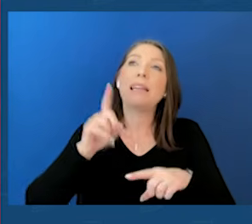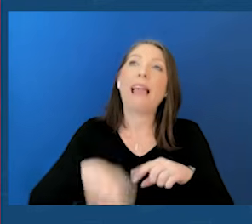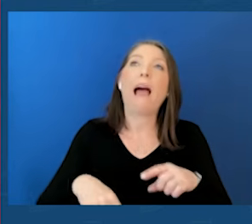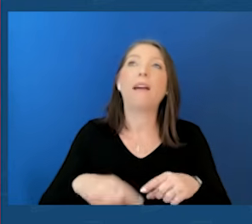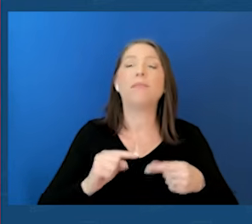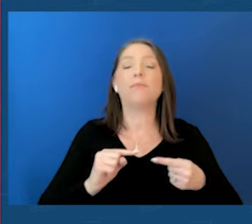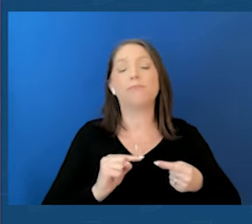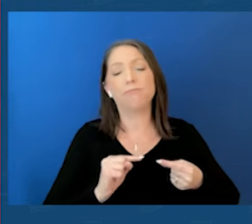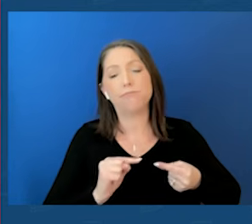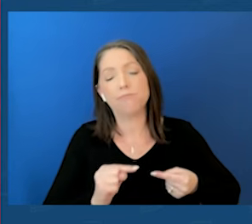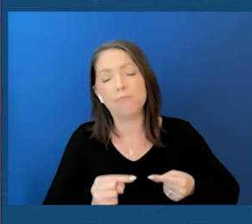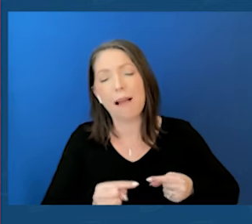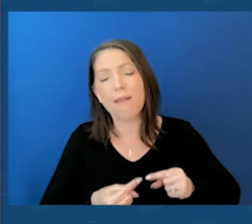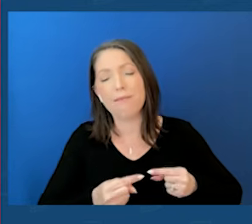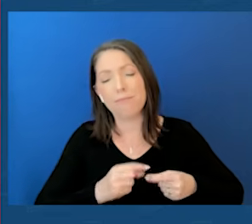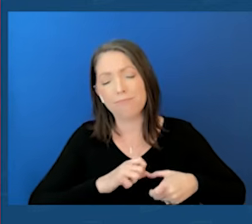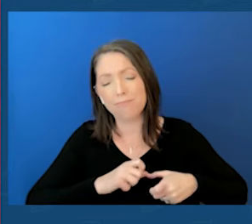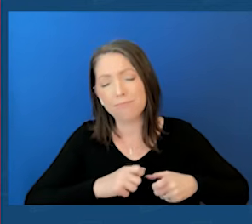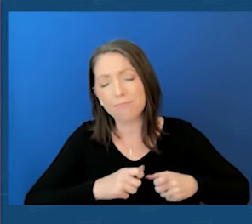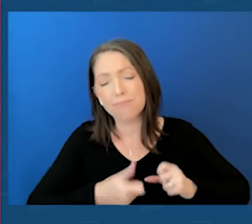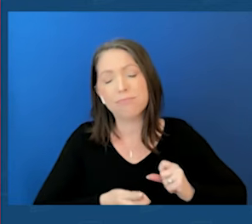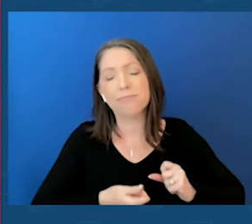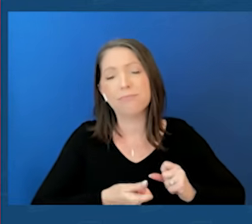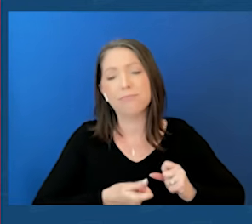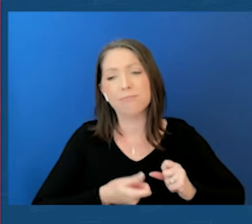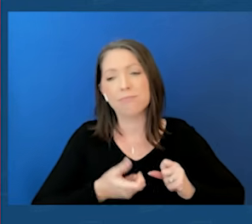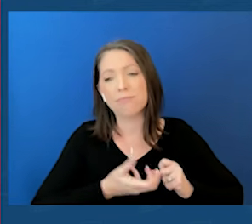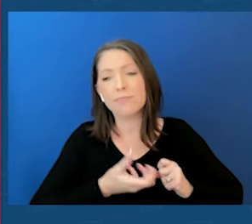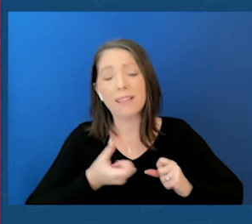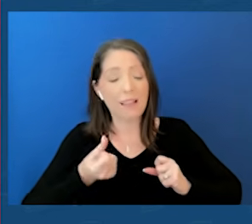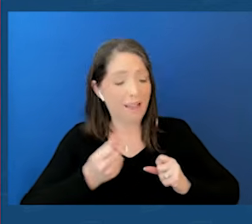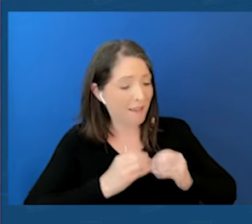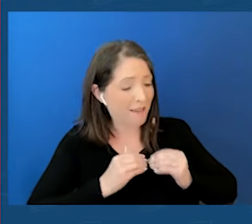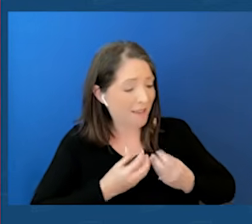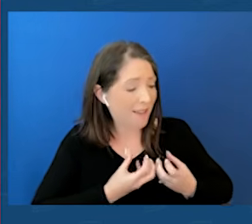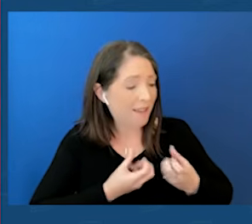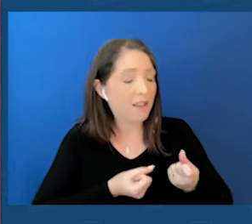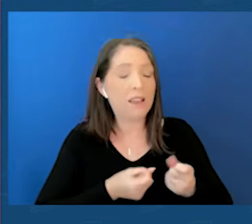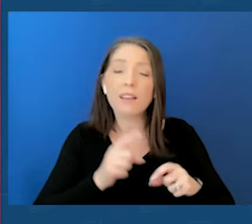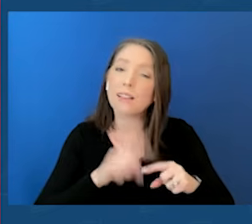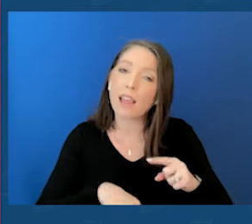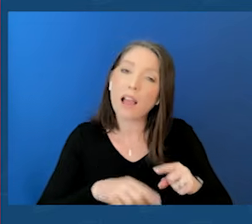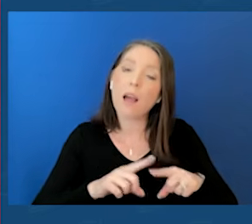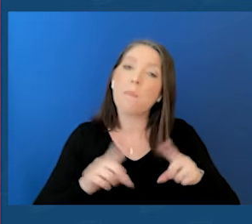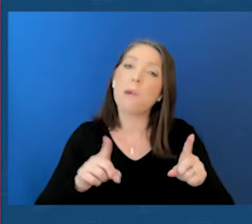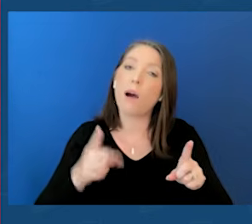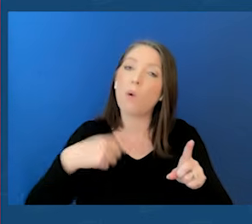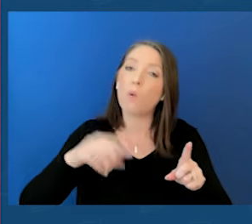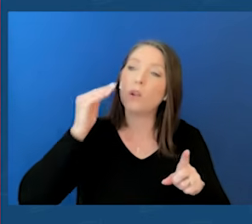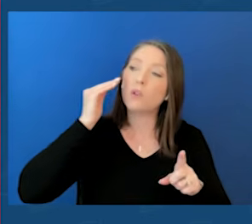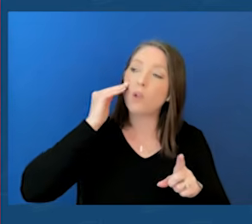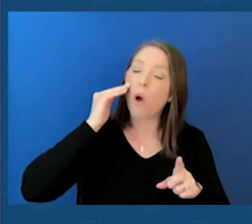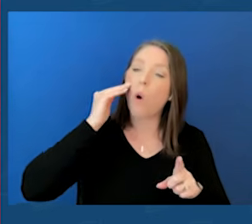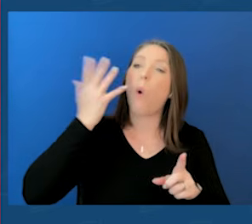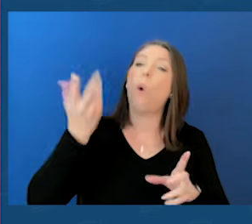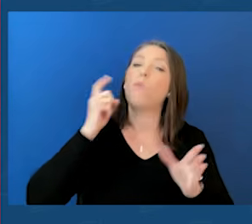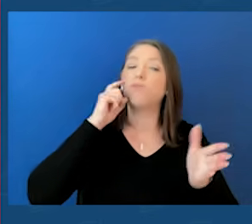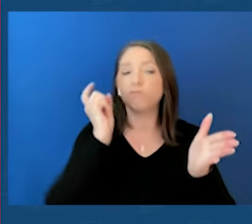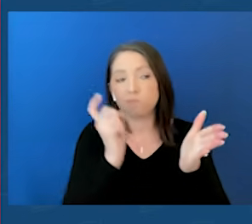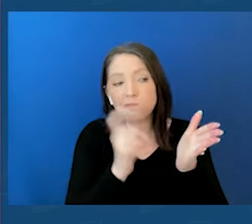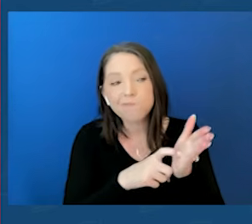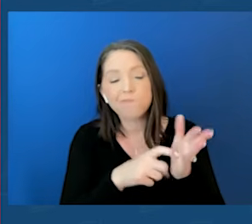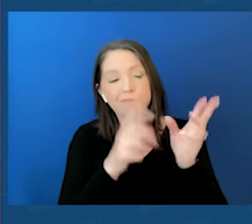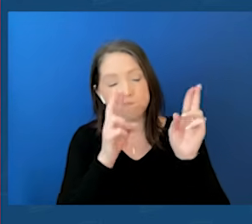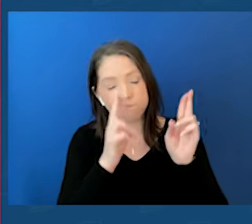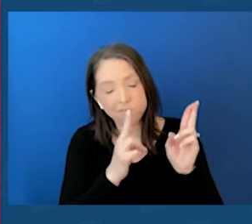scar, we gain a lot by being recognized that is due to be repaired. And in that